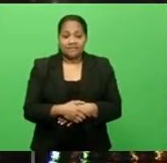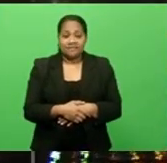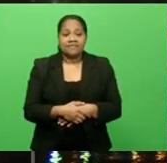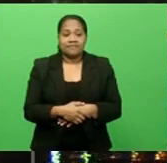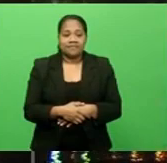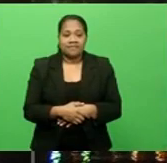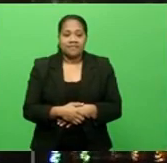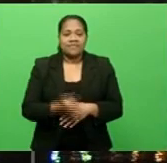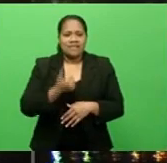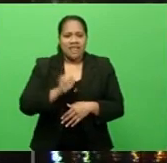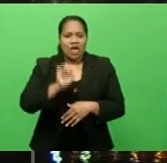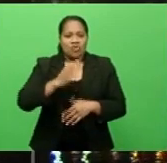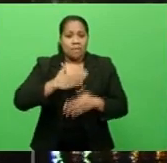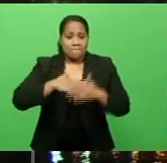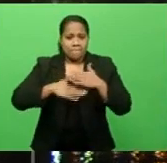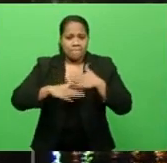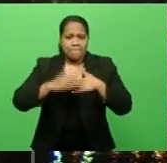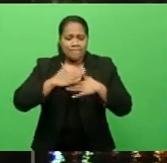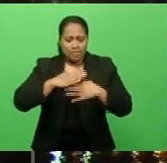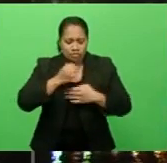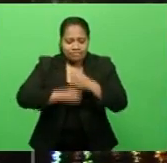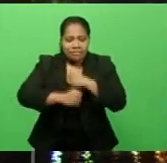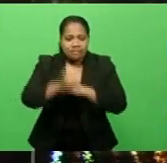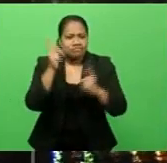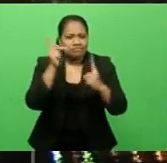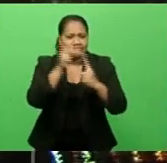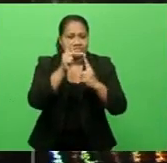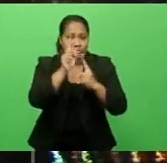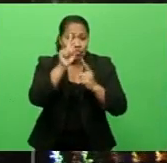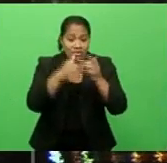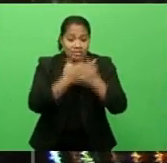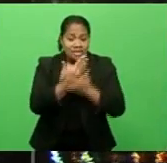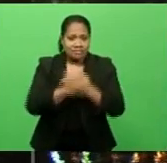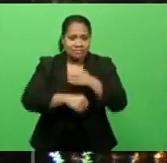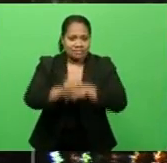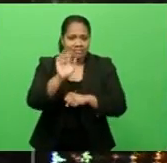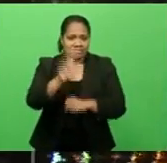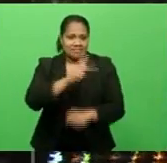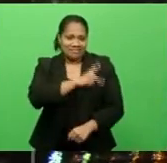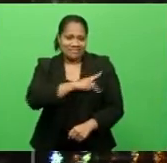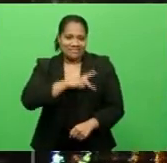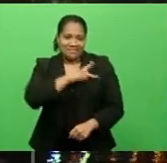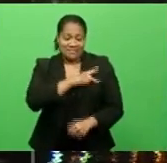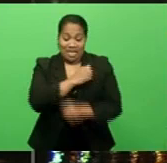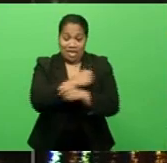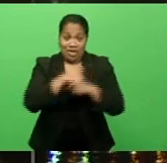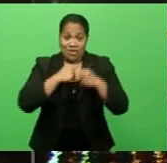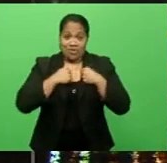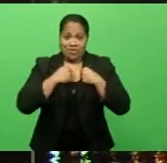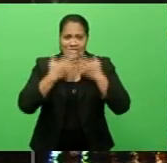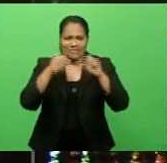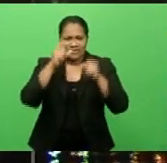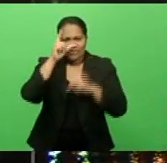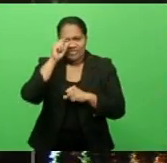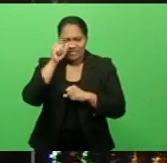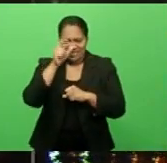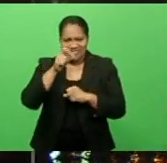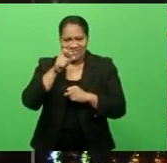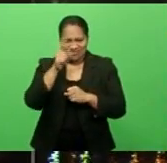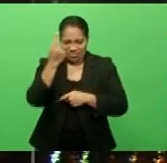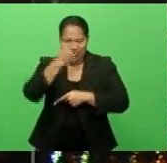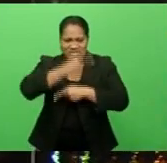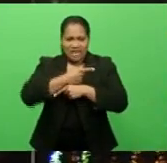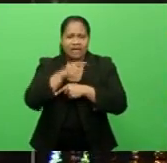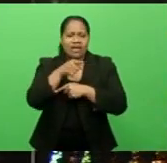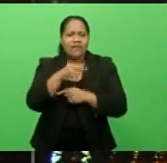passion to become your purpose, and one day it will become your profession. Our successful Fijian segment tonight features the owner of